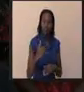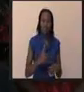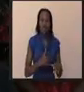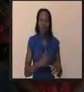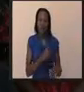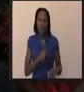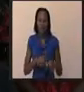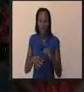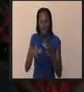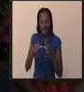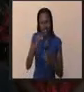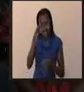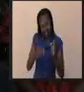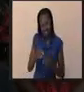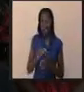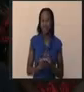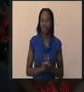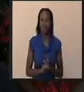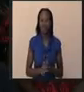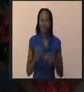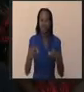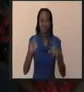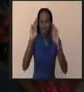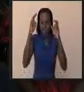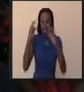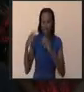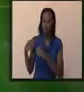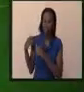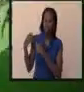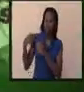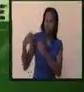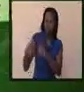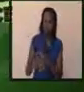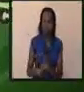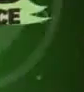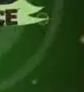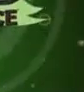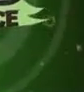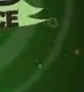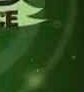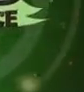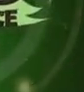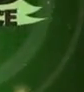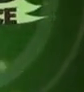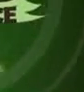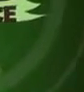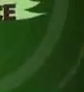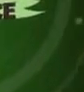from NAMCOL. The topic for today is genetic inheritance.